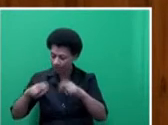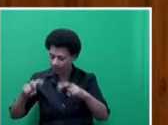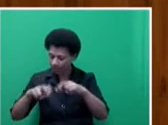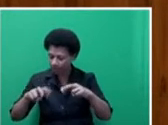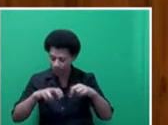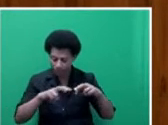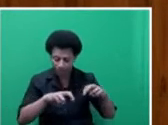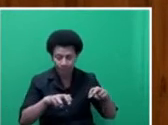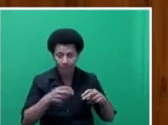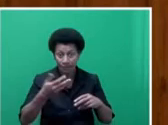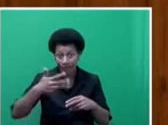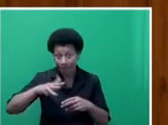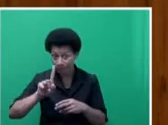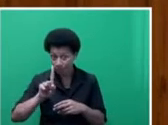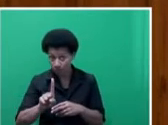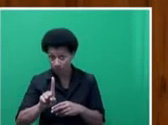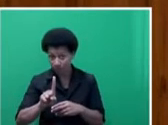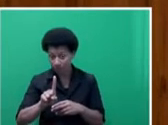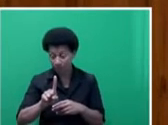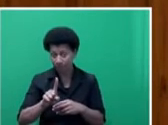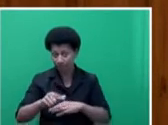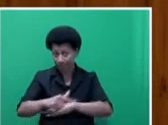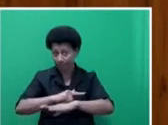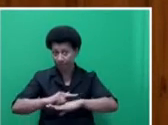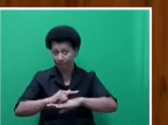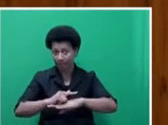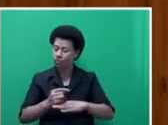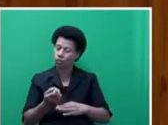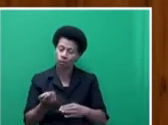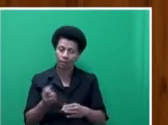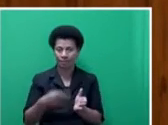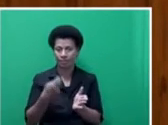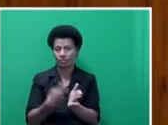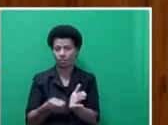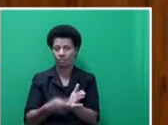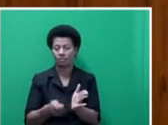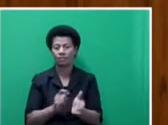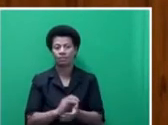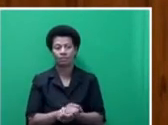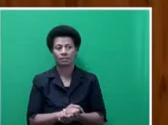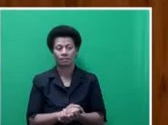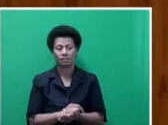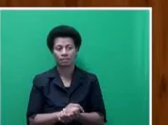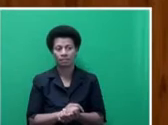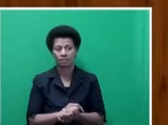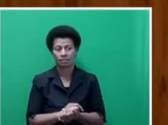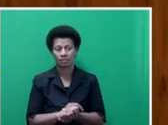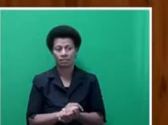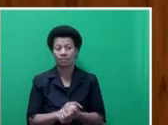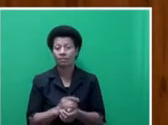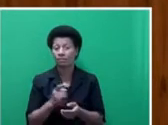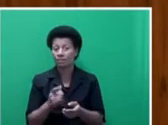those 91 land parcel have been leased out. Very rightfully said by Honorable Minister that they have